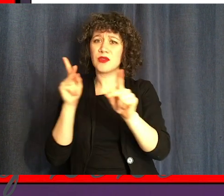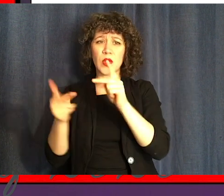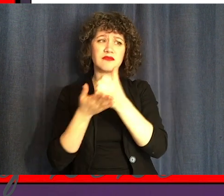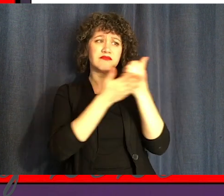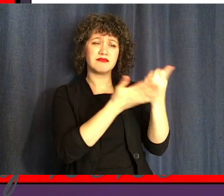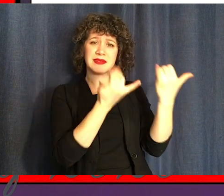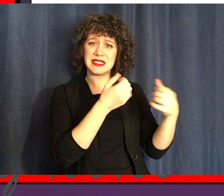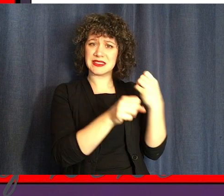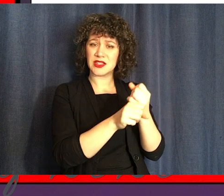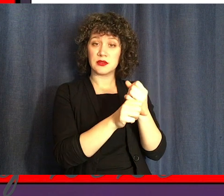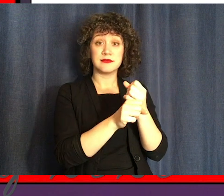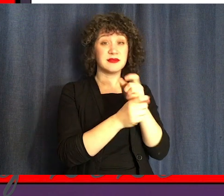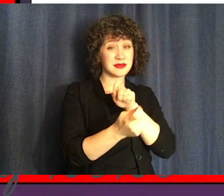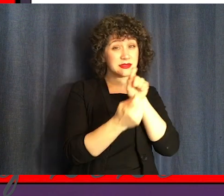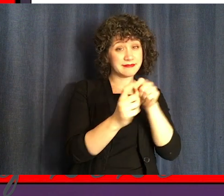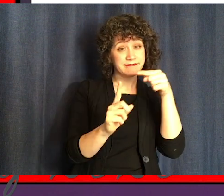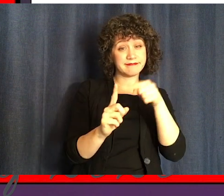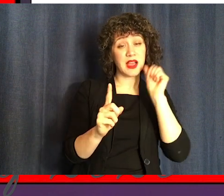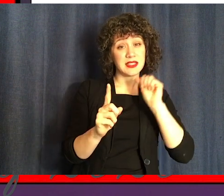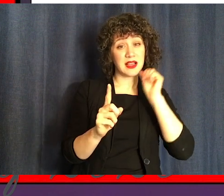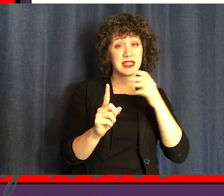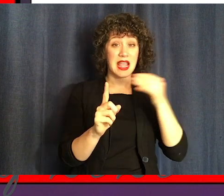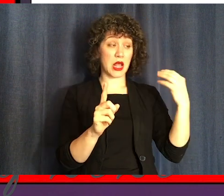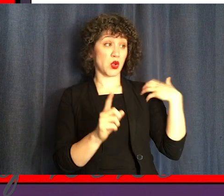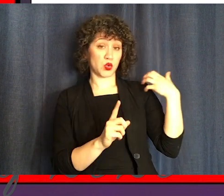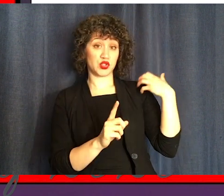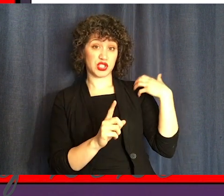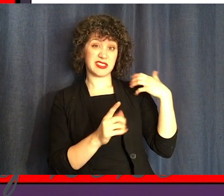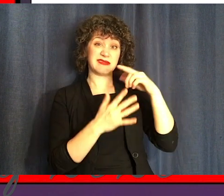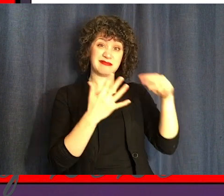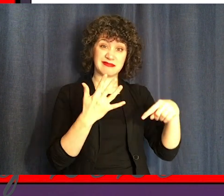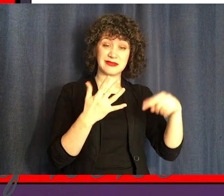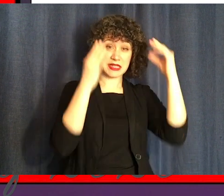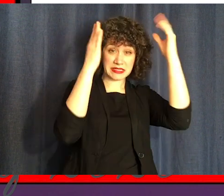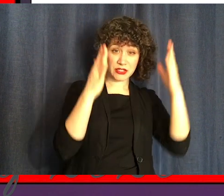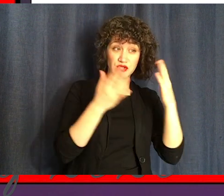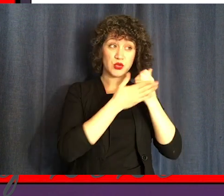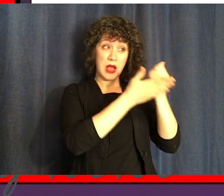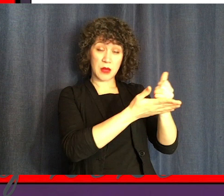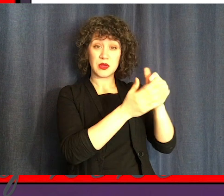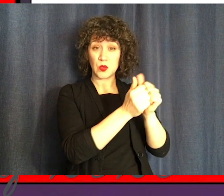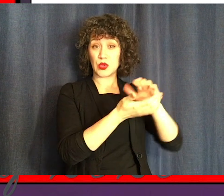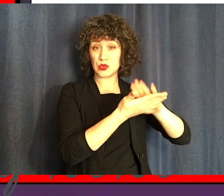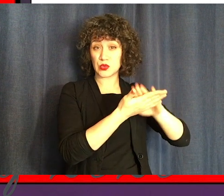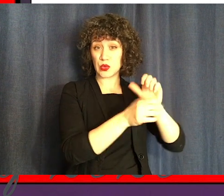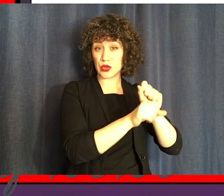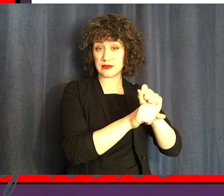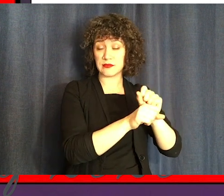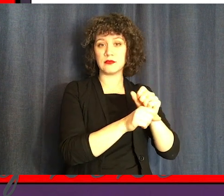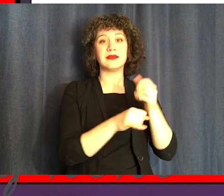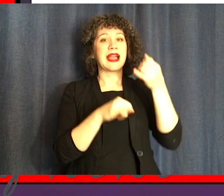and the coaches and teachers that helped him with schoolwork. And lastly, all of his fans.